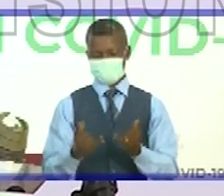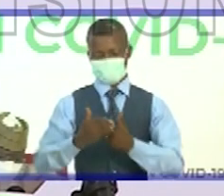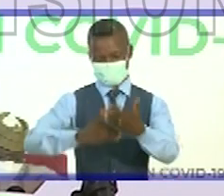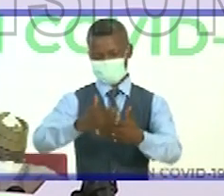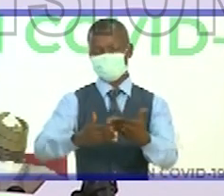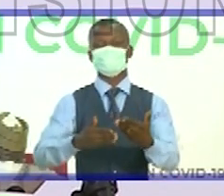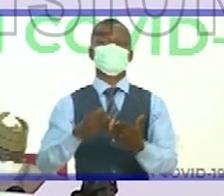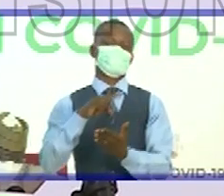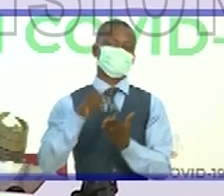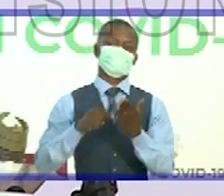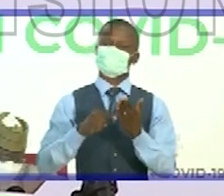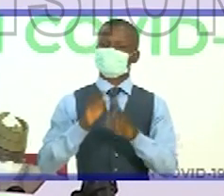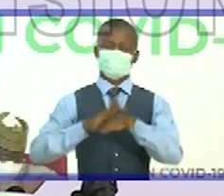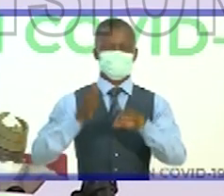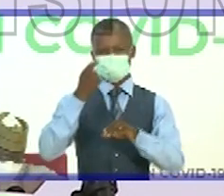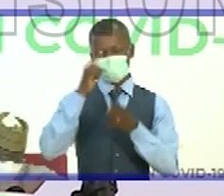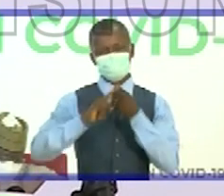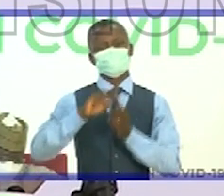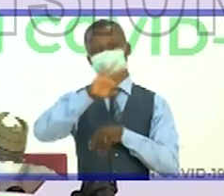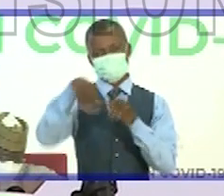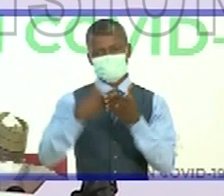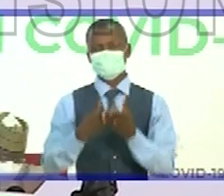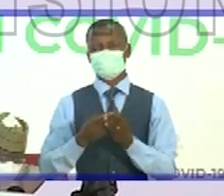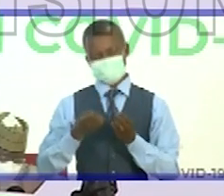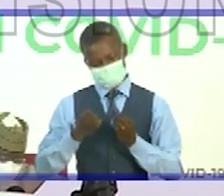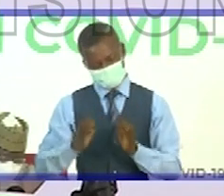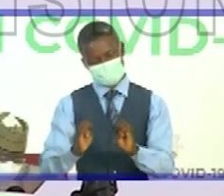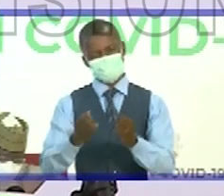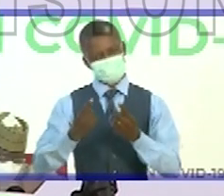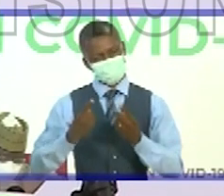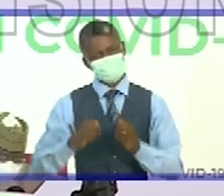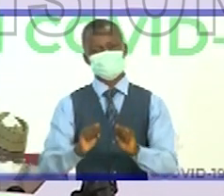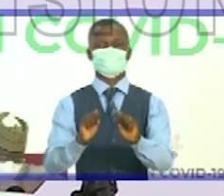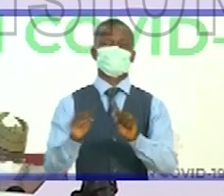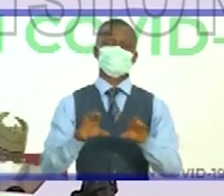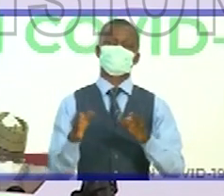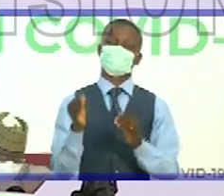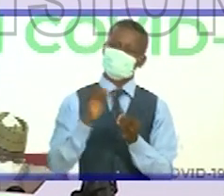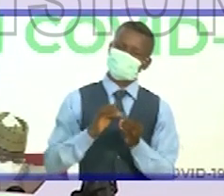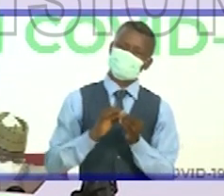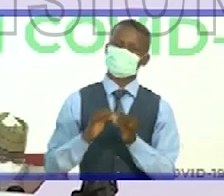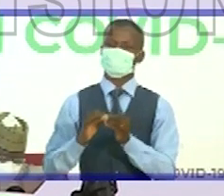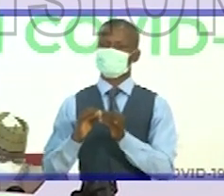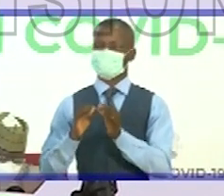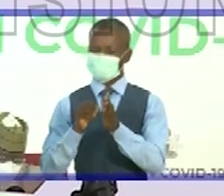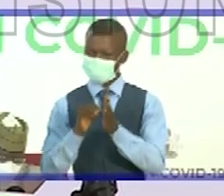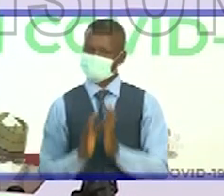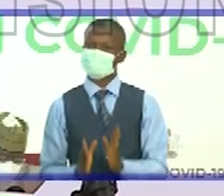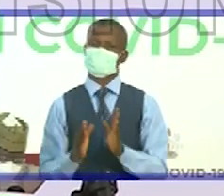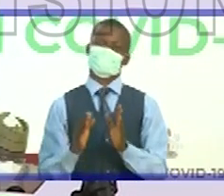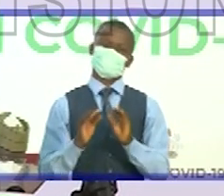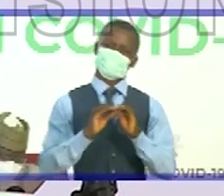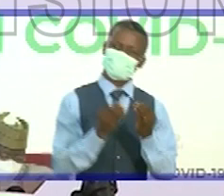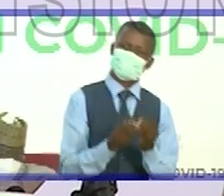is a wake-up call for all of us to do a lot more with the private sector, academia, and all the government institutions with a